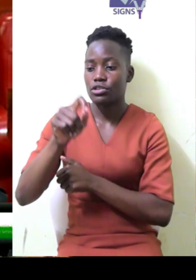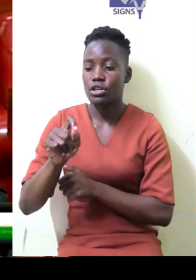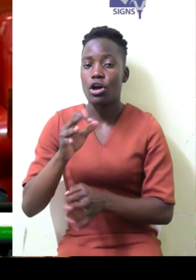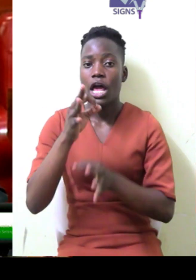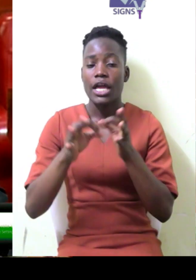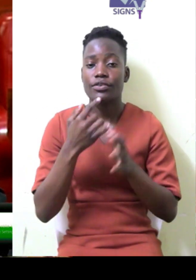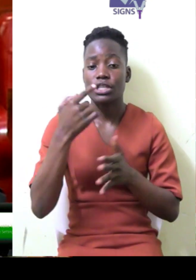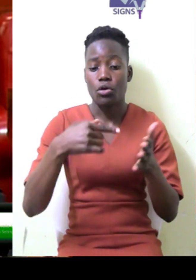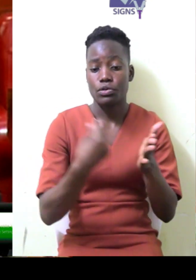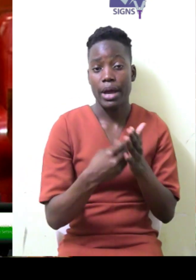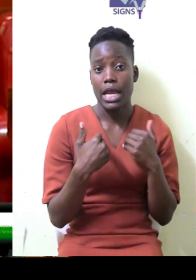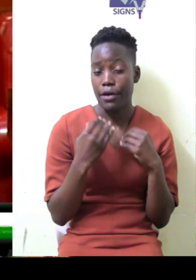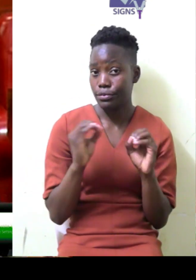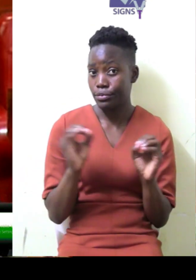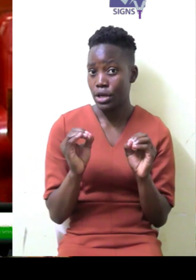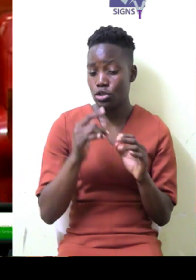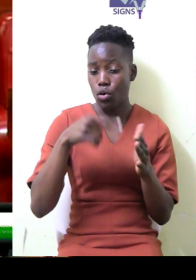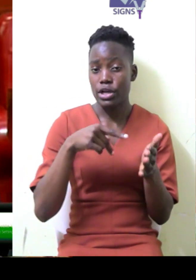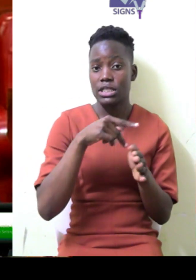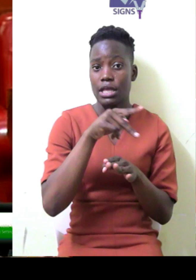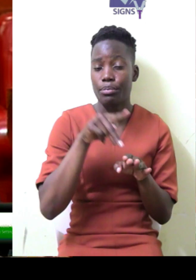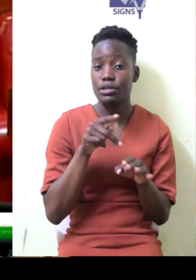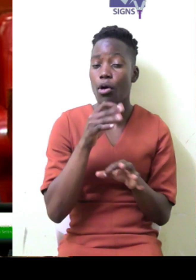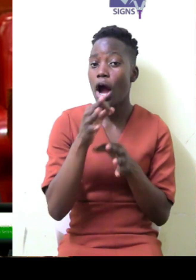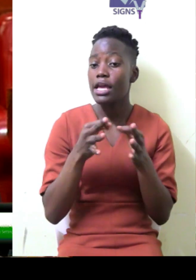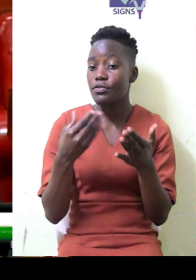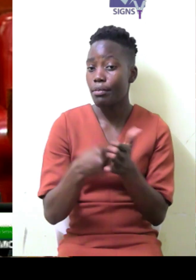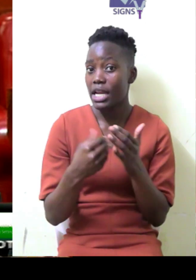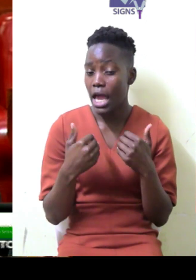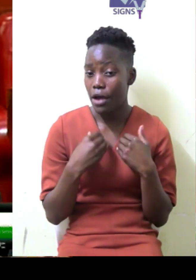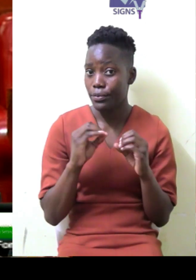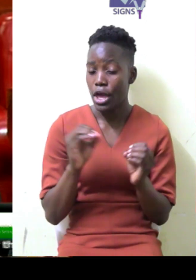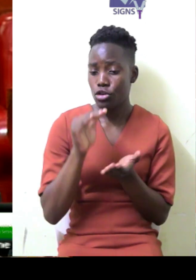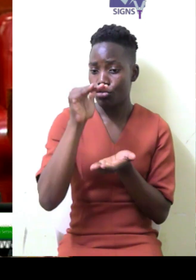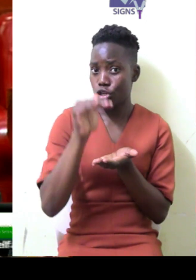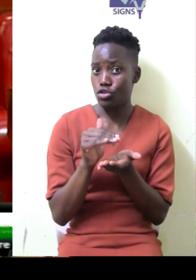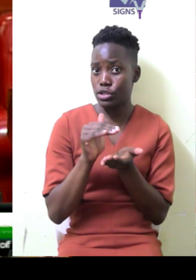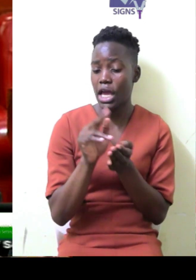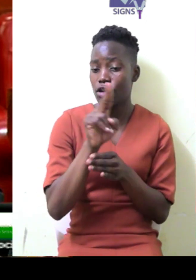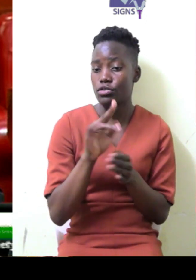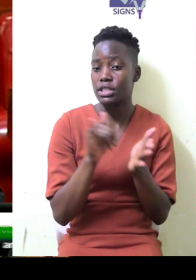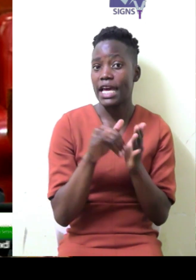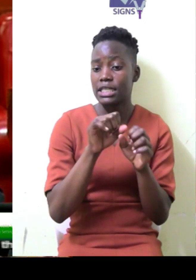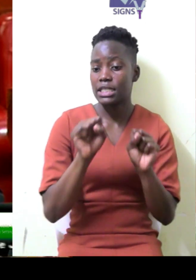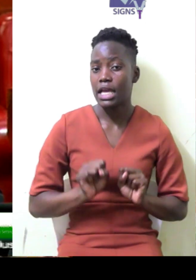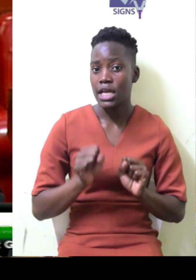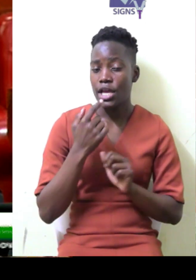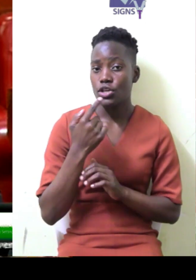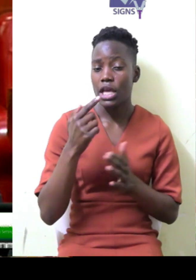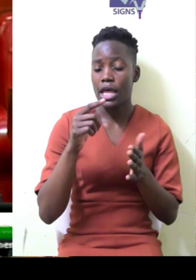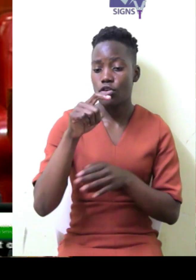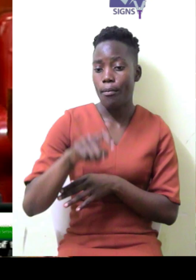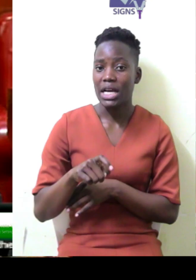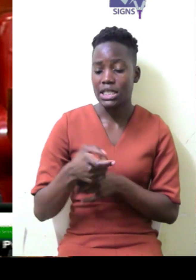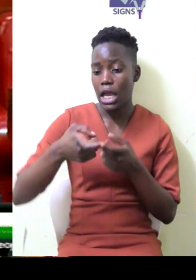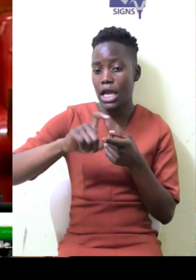admit there's no money. What is the principle? If you have no money, you cut your coat according to size. So you don't say that you must increase